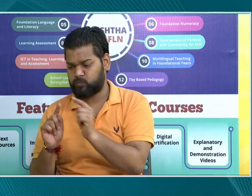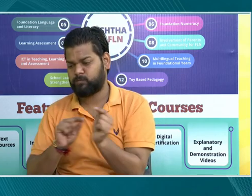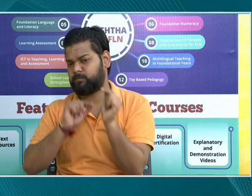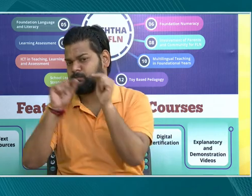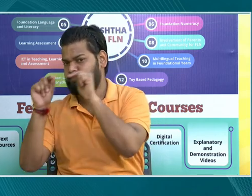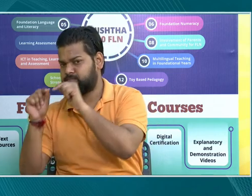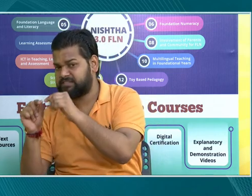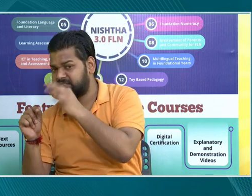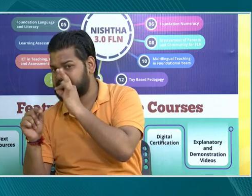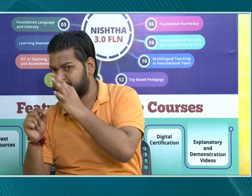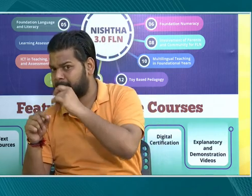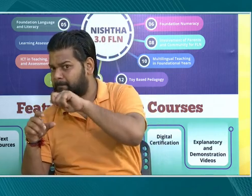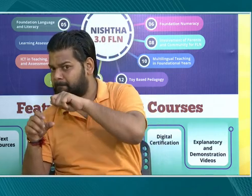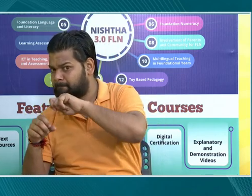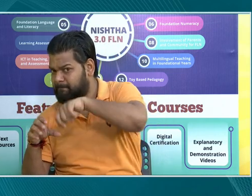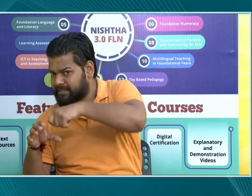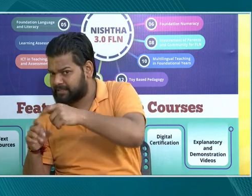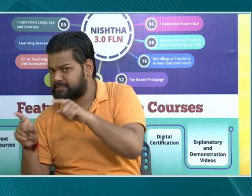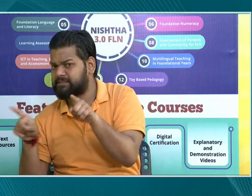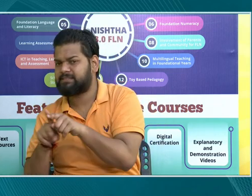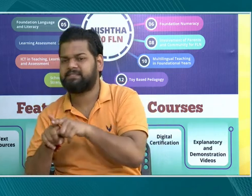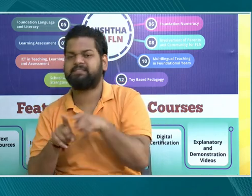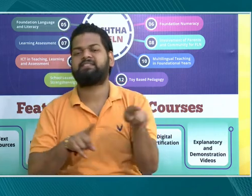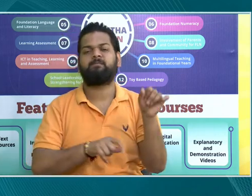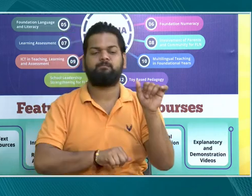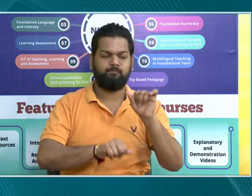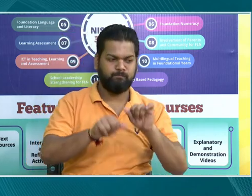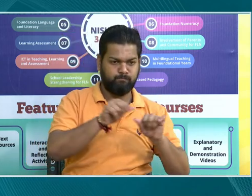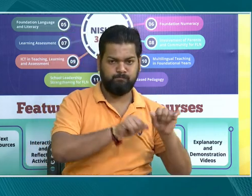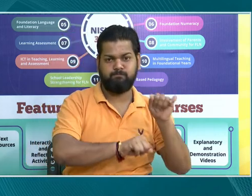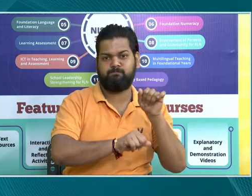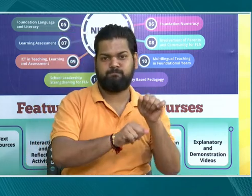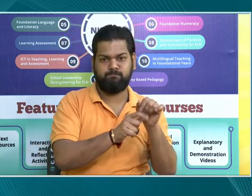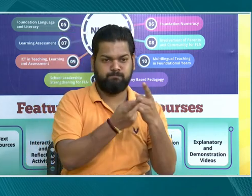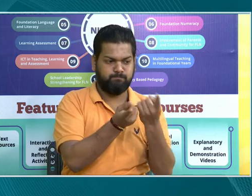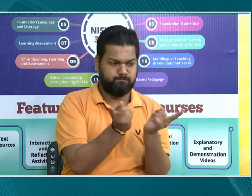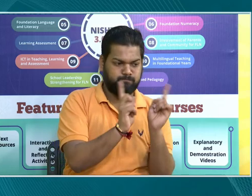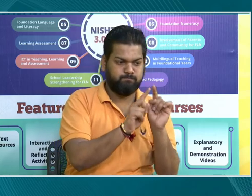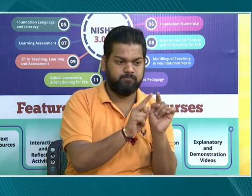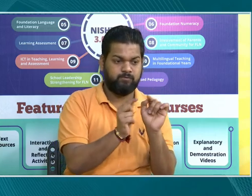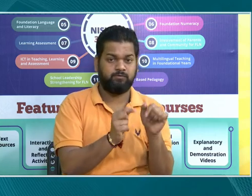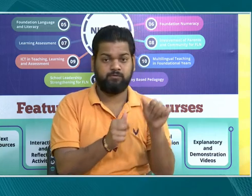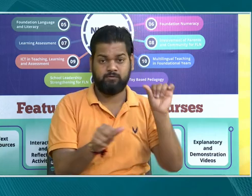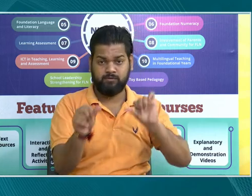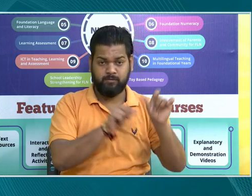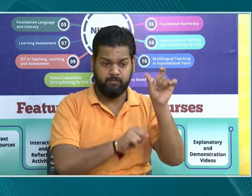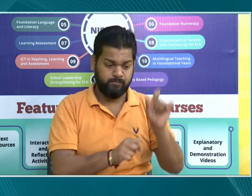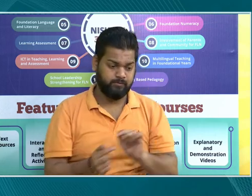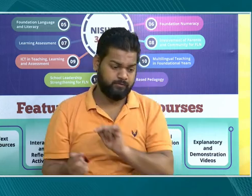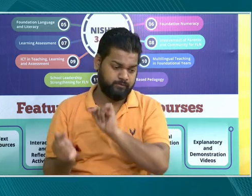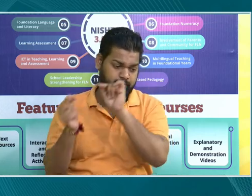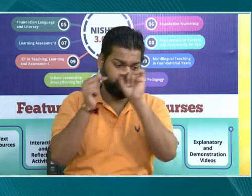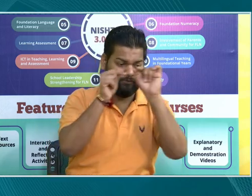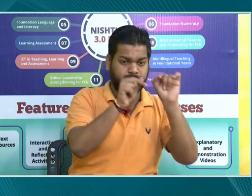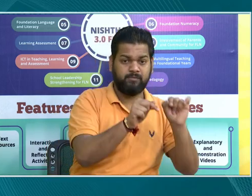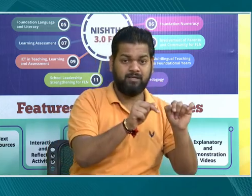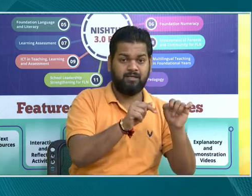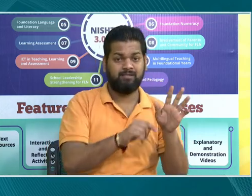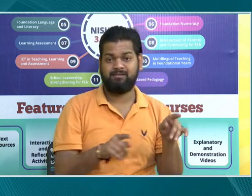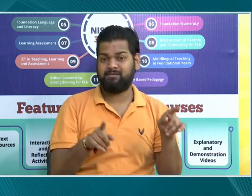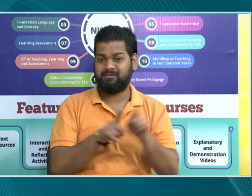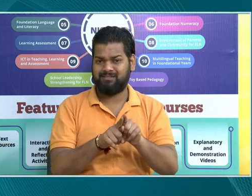This is what a kind of laboratory. Laboratory, a scientist used to make a product. Kitchen, hum log